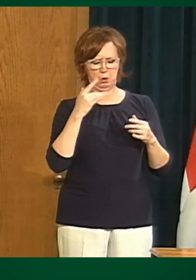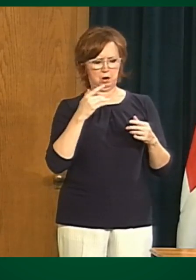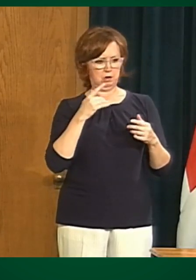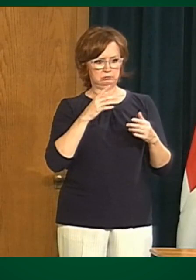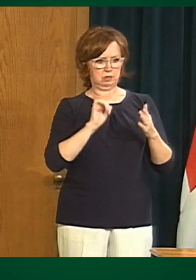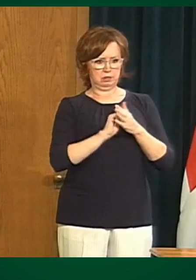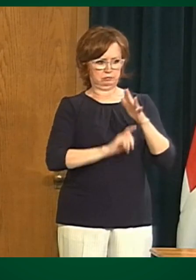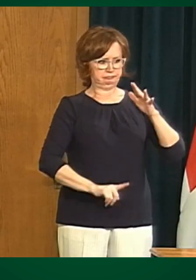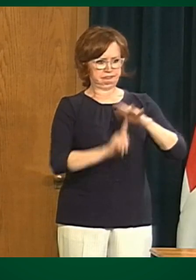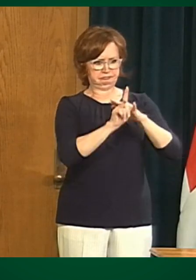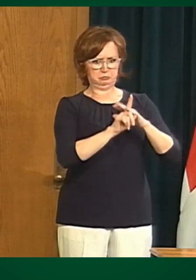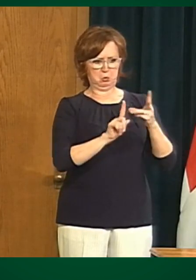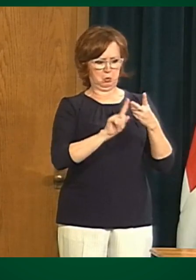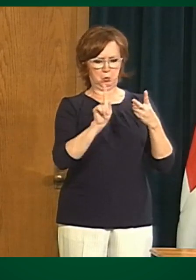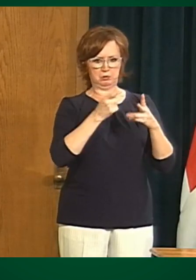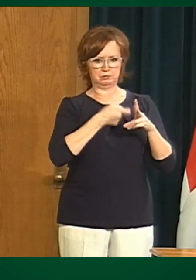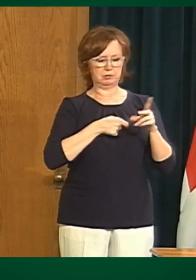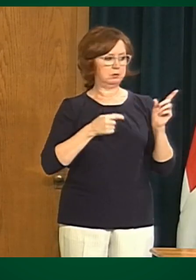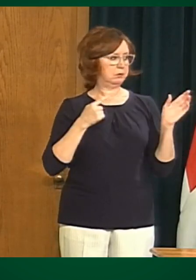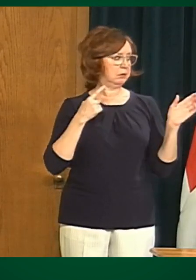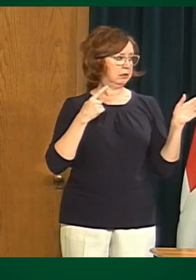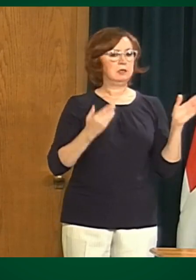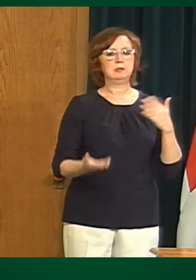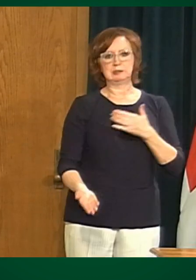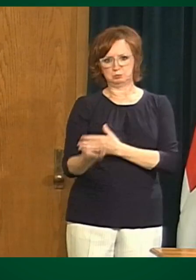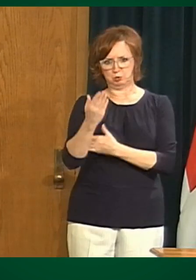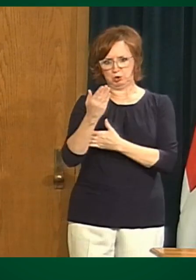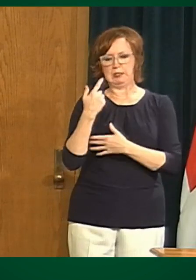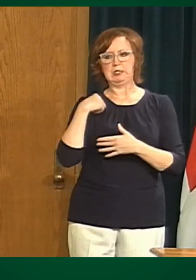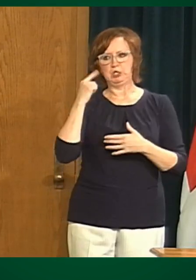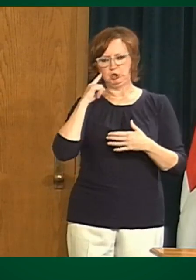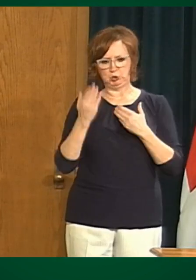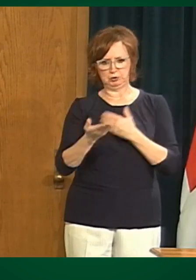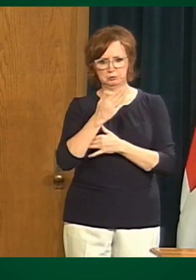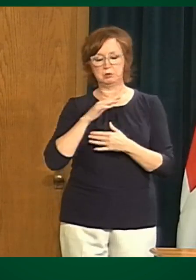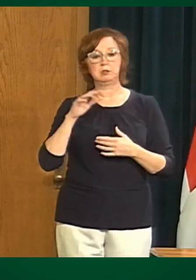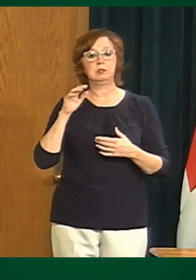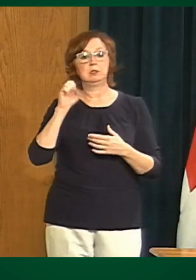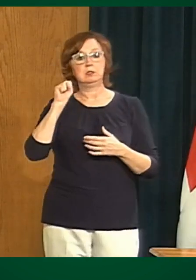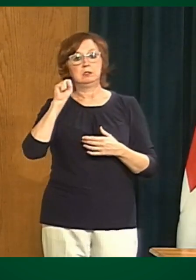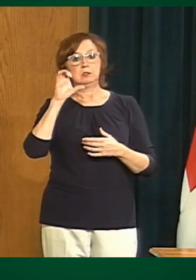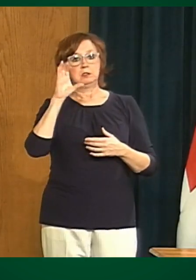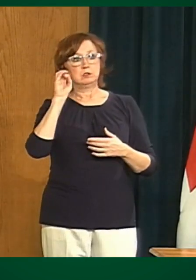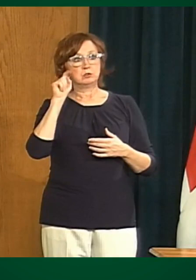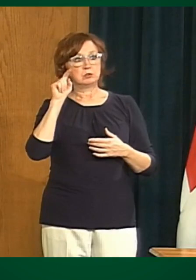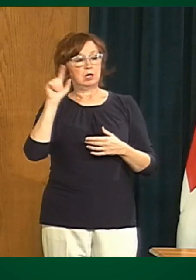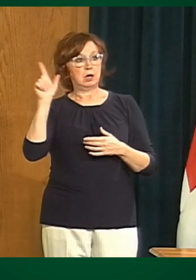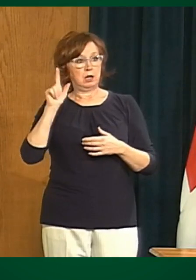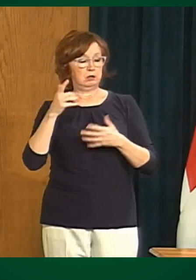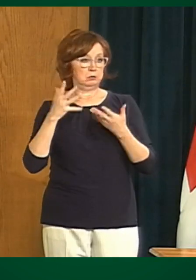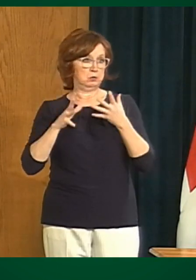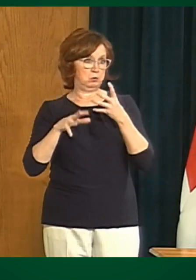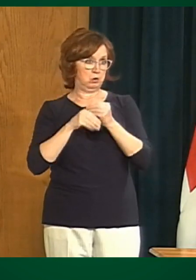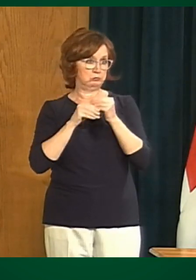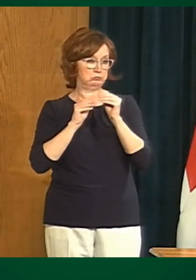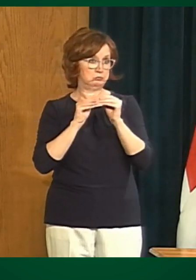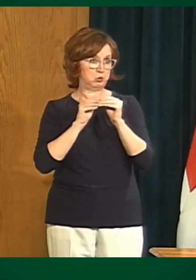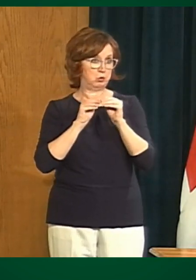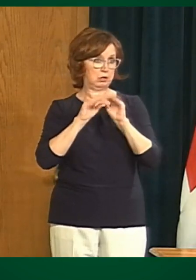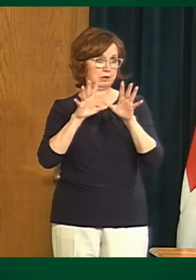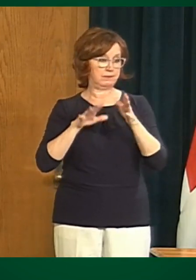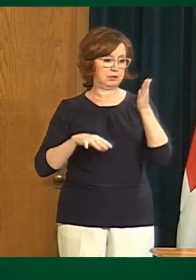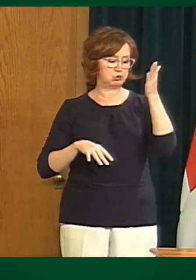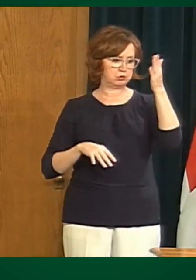about how that proceeded. I became aware of it this morning, but Scott Livingston, you may have something to add there.